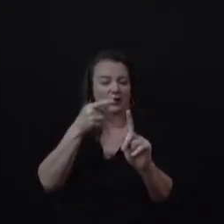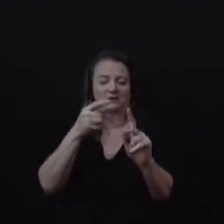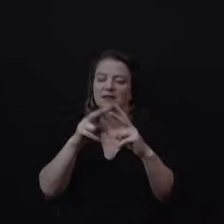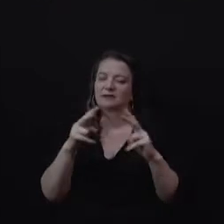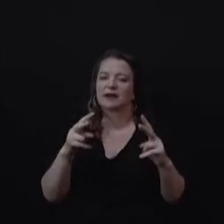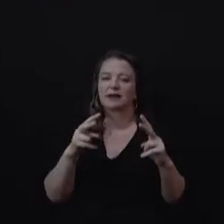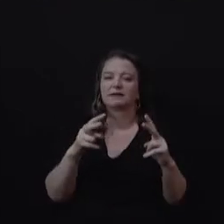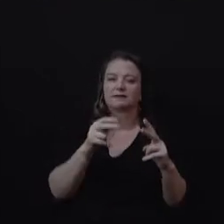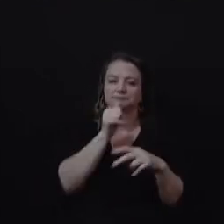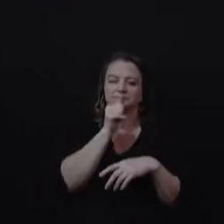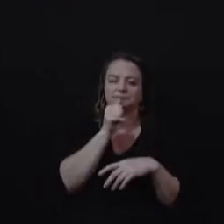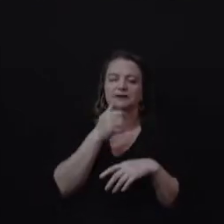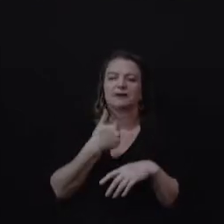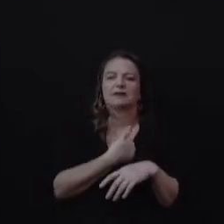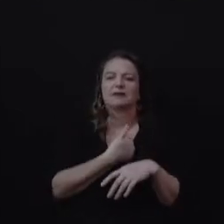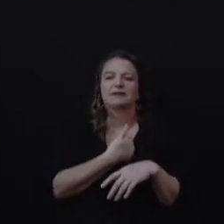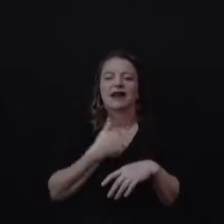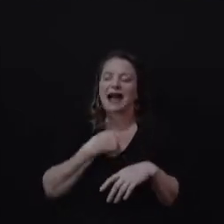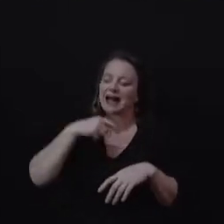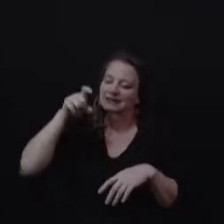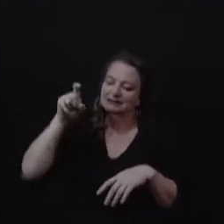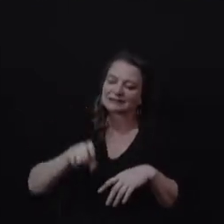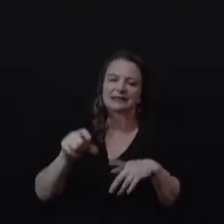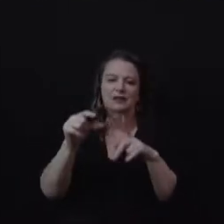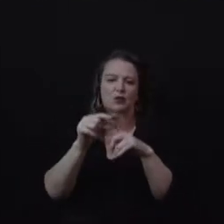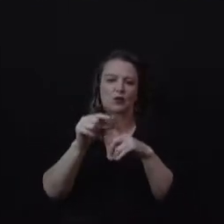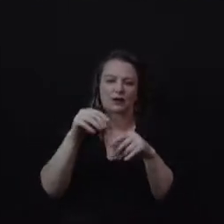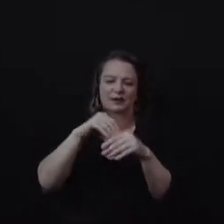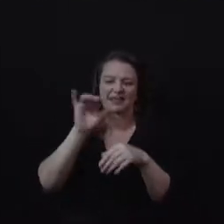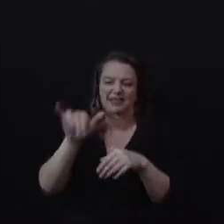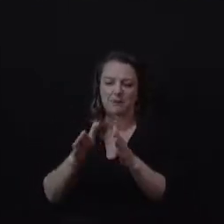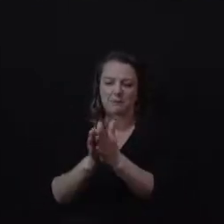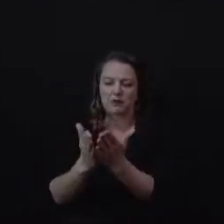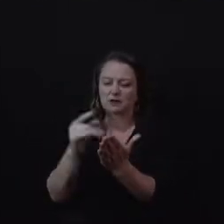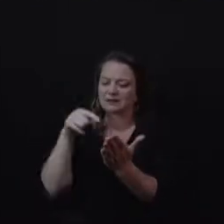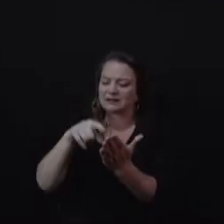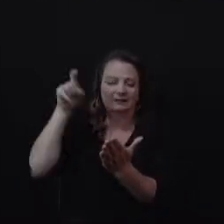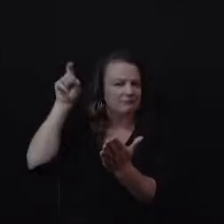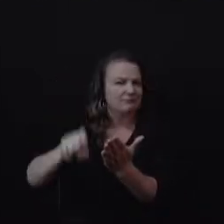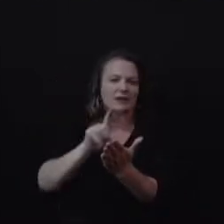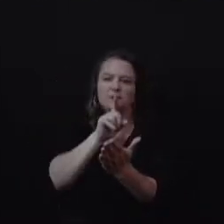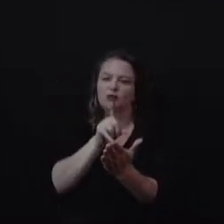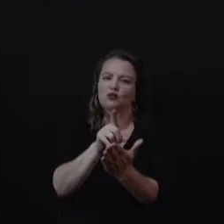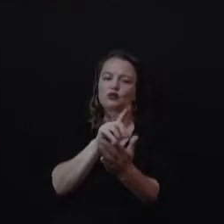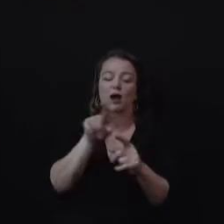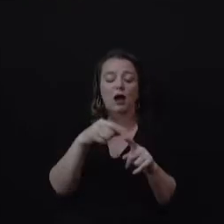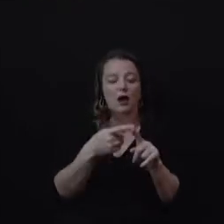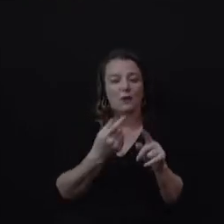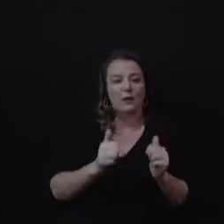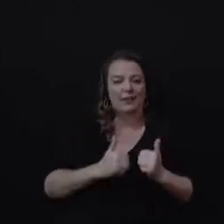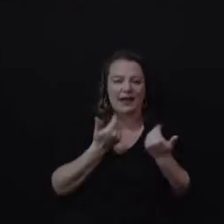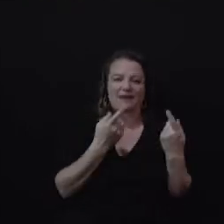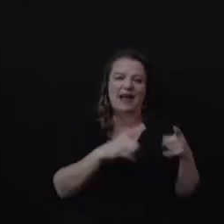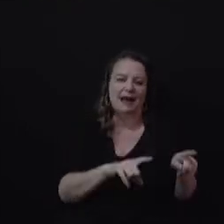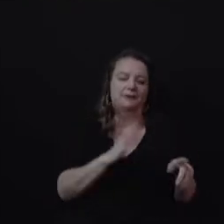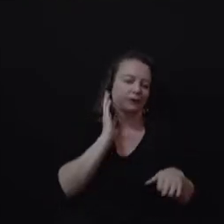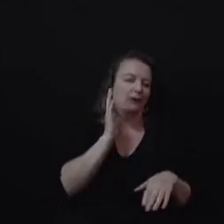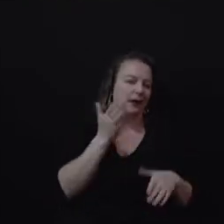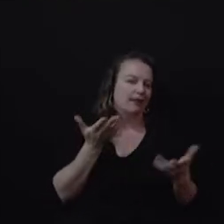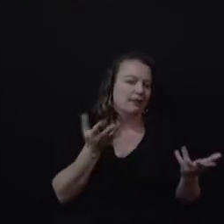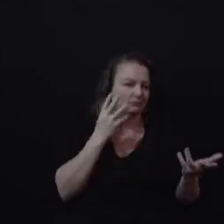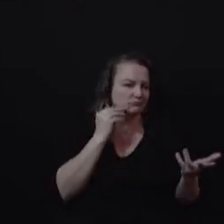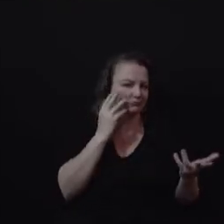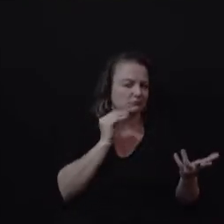is that I need these words in this book to be true. When life happens, and it will if it hasn't